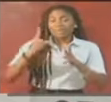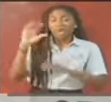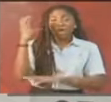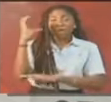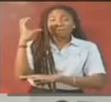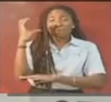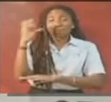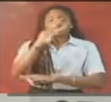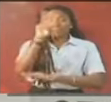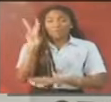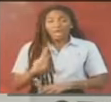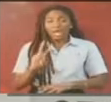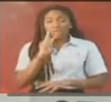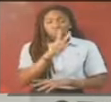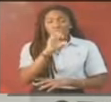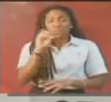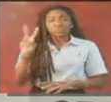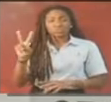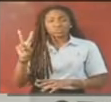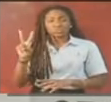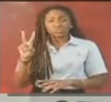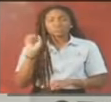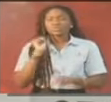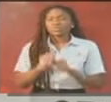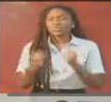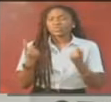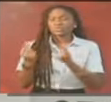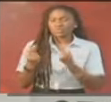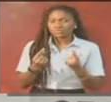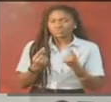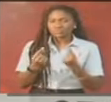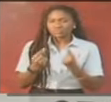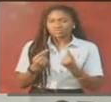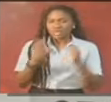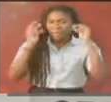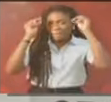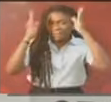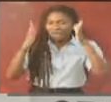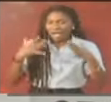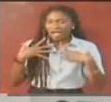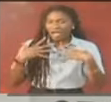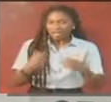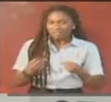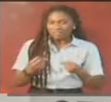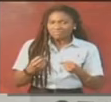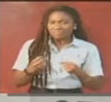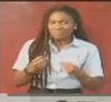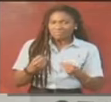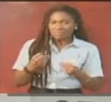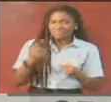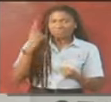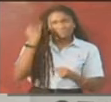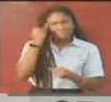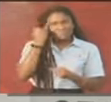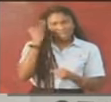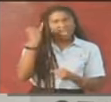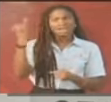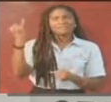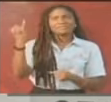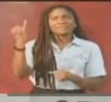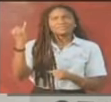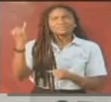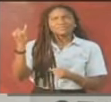such emergencies, the ministers of health of the Andean countries proposed the idea of a coordinated